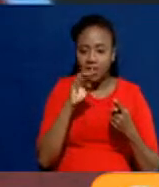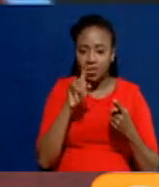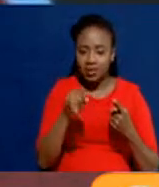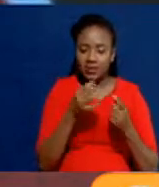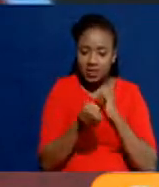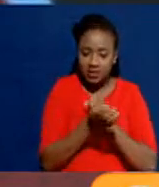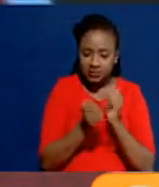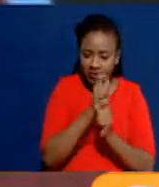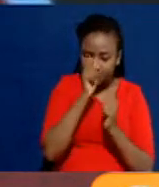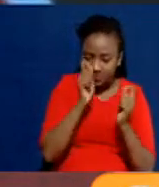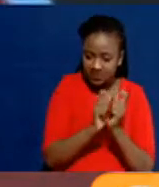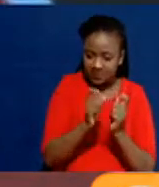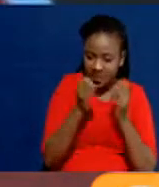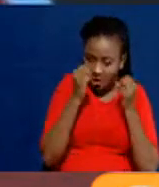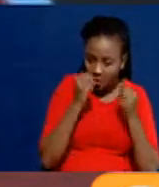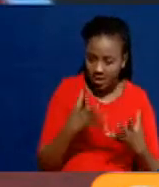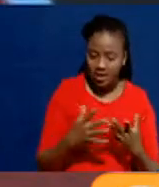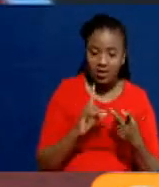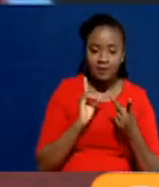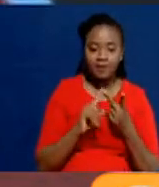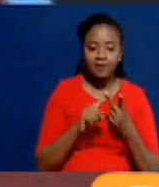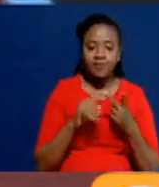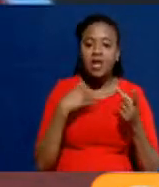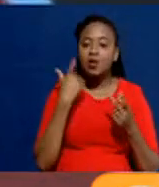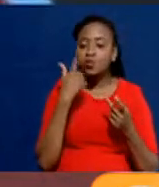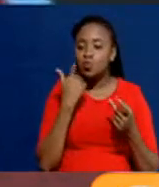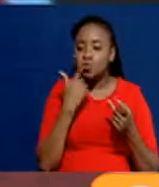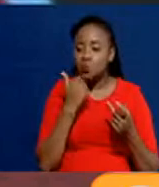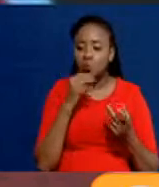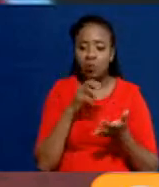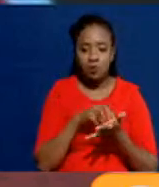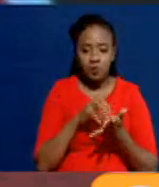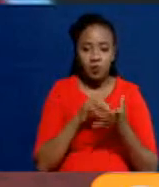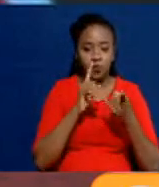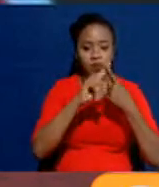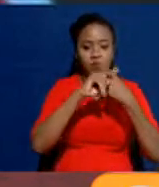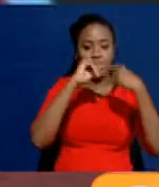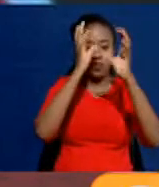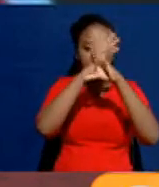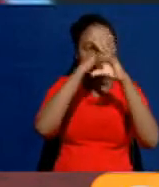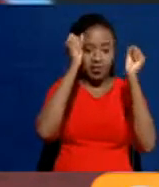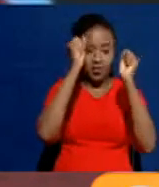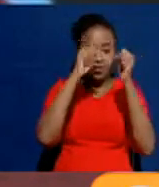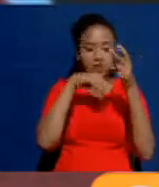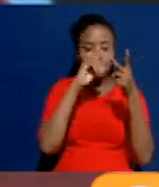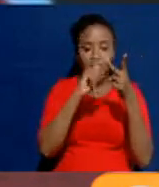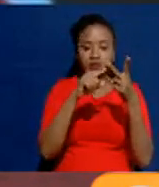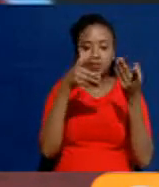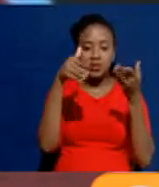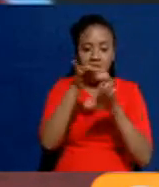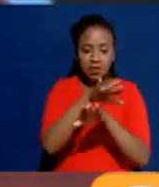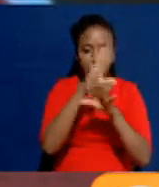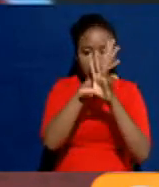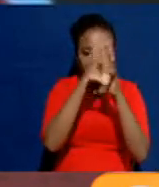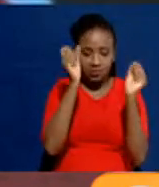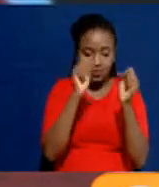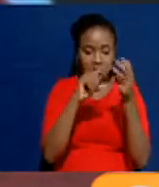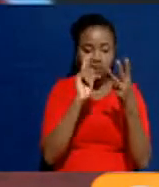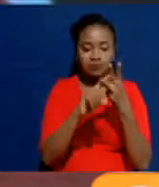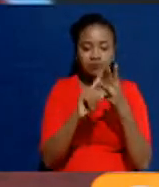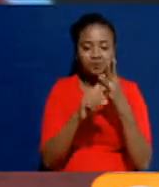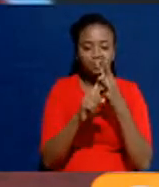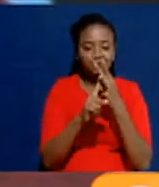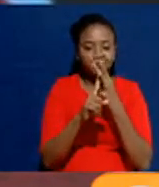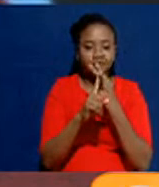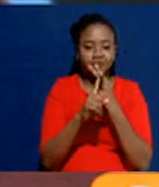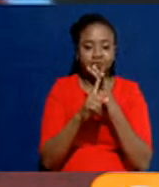How many in terms of number and who in terms of titles. Mm. There is the president, there is the deputy president, and then